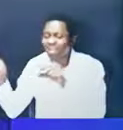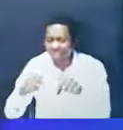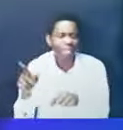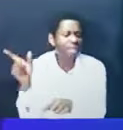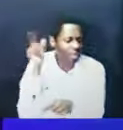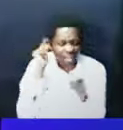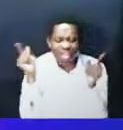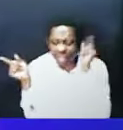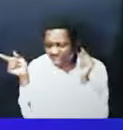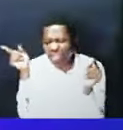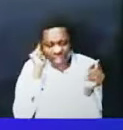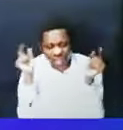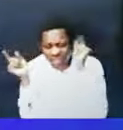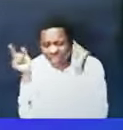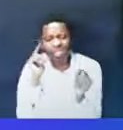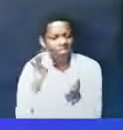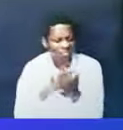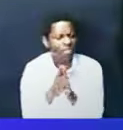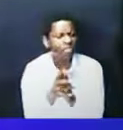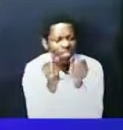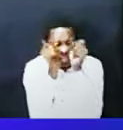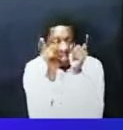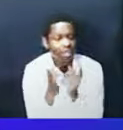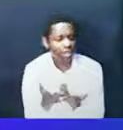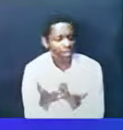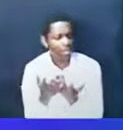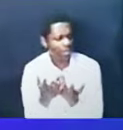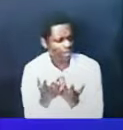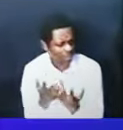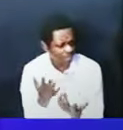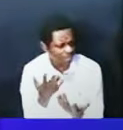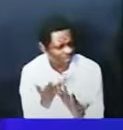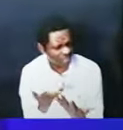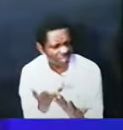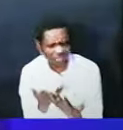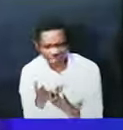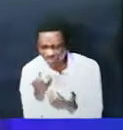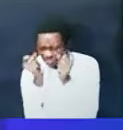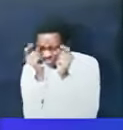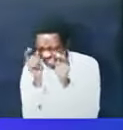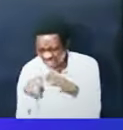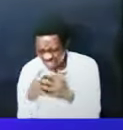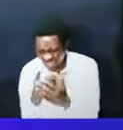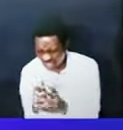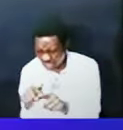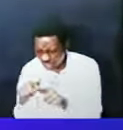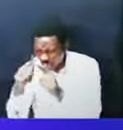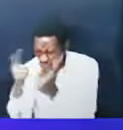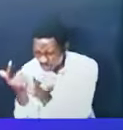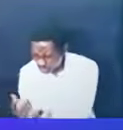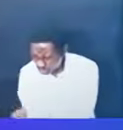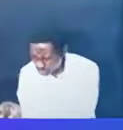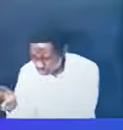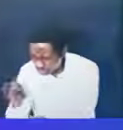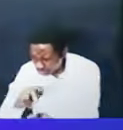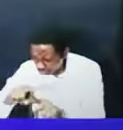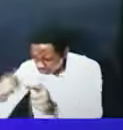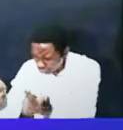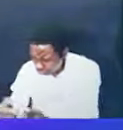Verse 8. Utterly amazed, they said, aren't all these who are speaking Galileans?